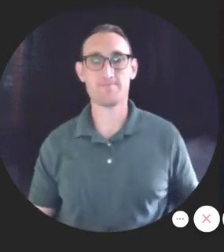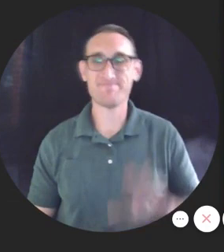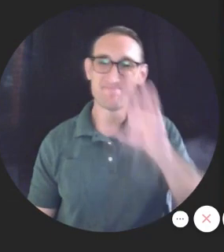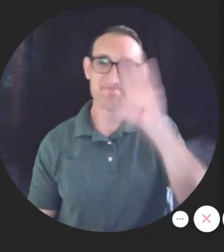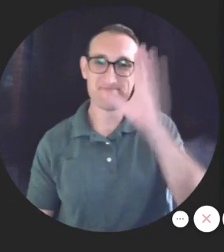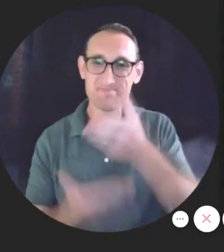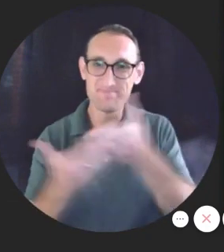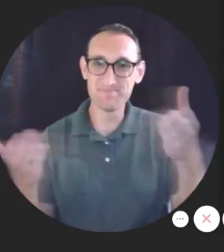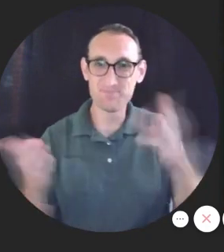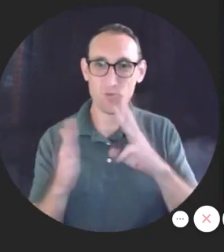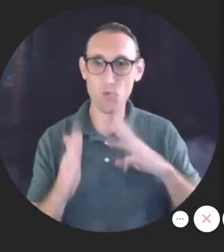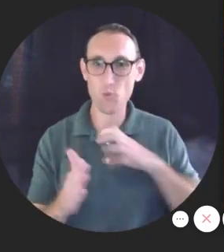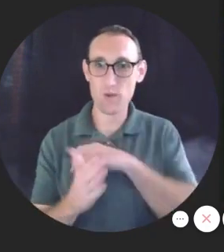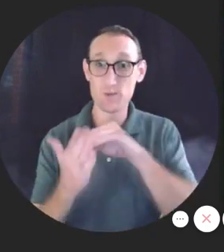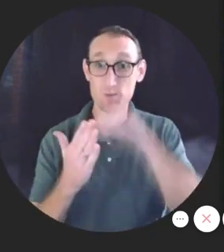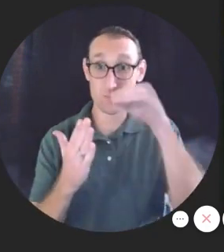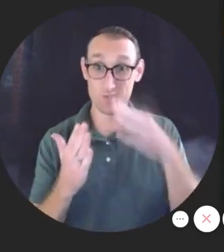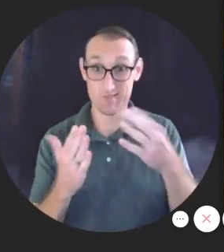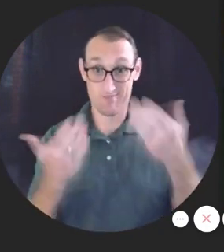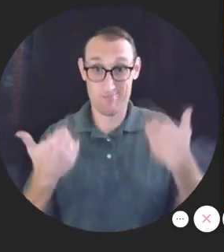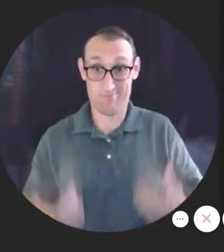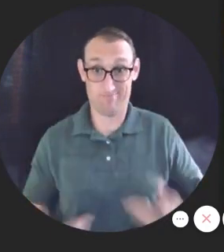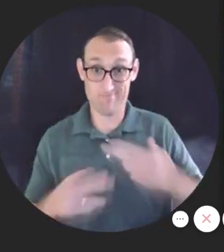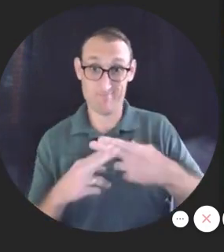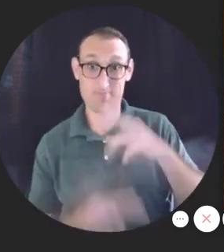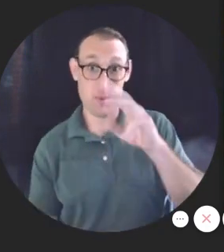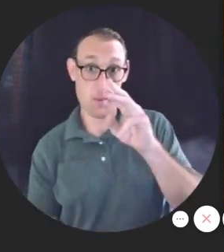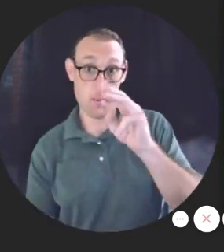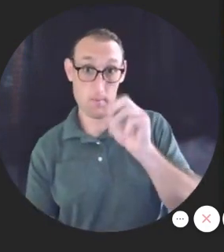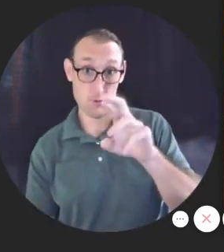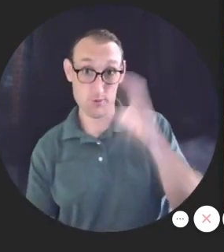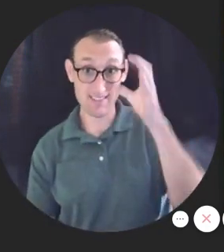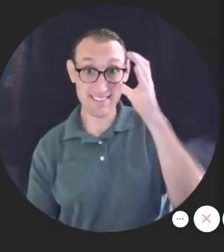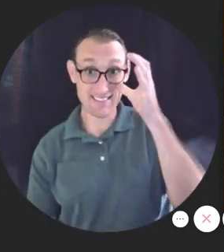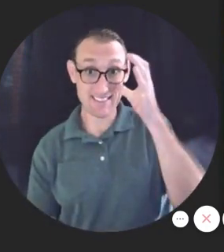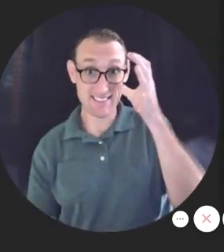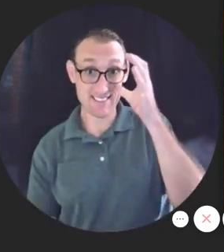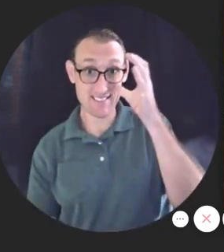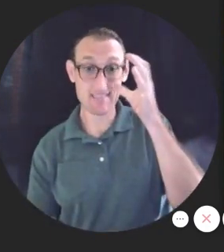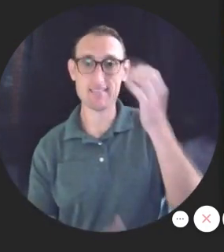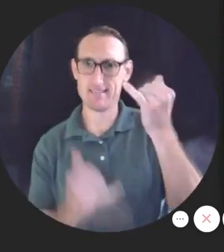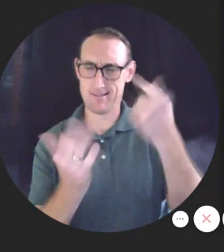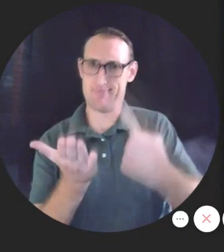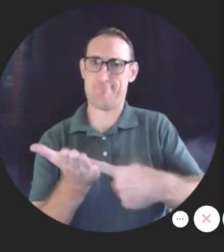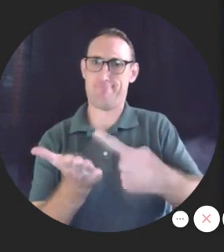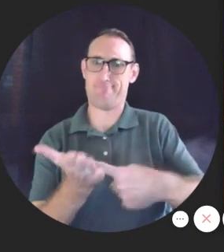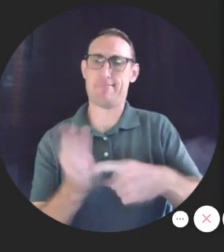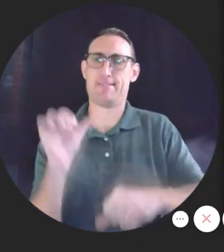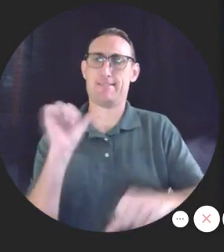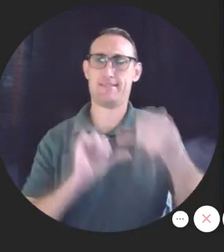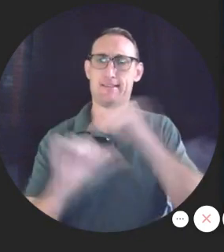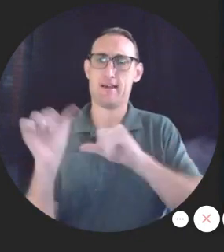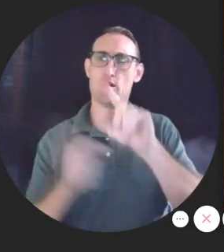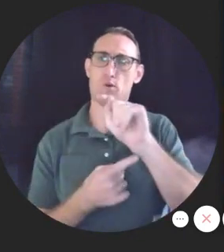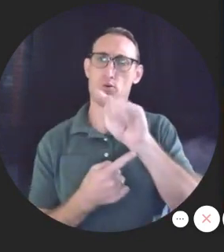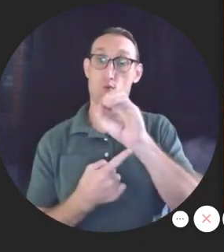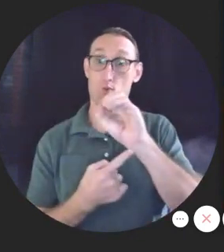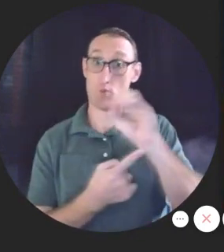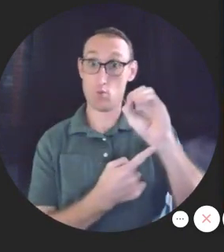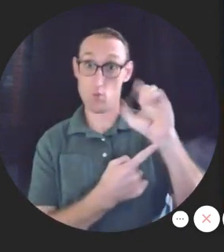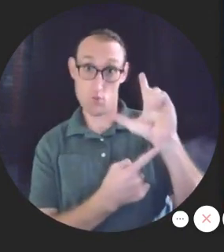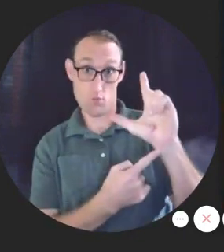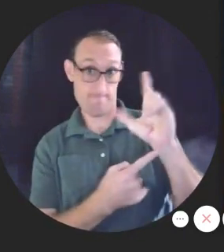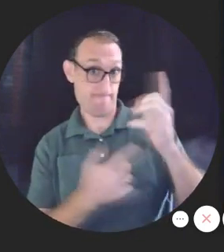Winter Bees, Mr. C here, and we are going to talk today about a scientific tool, and I'm specifically